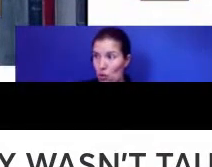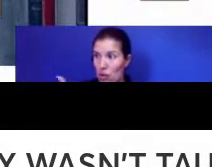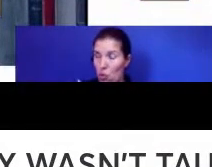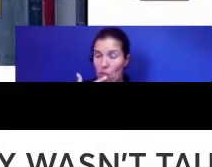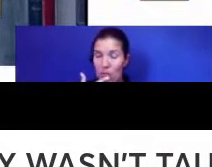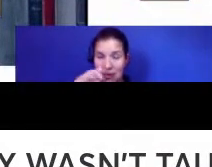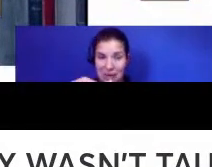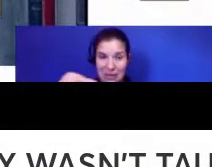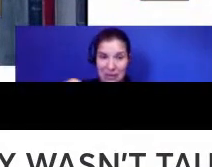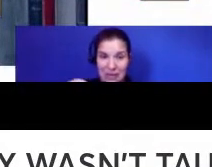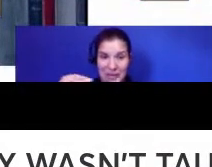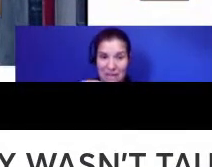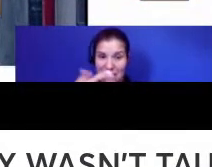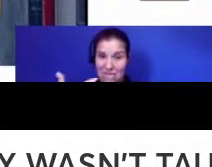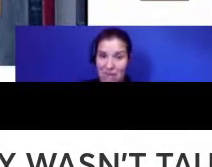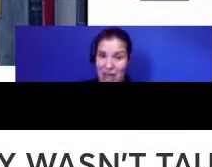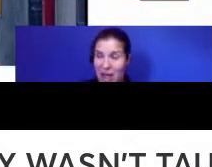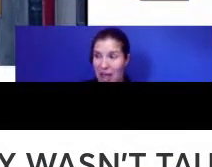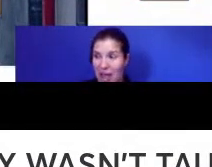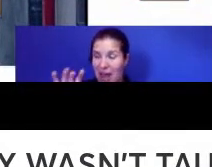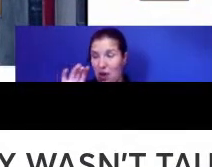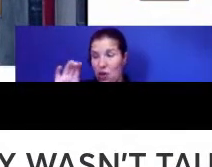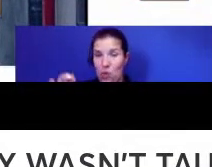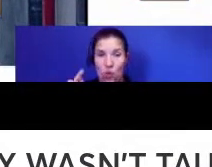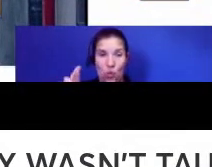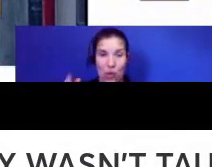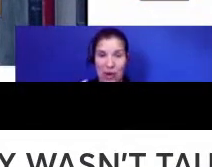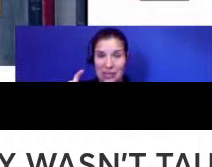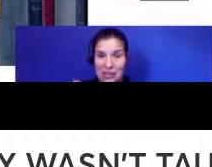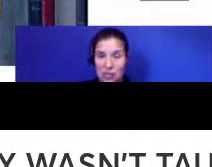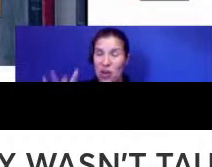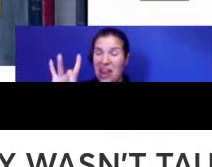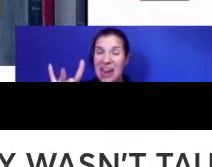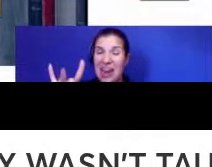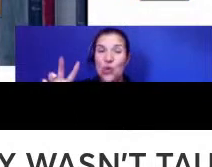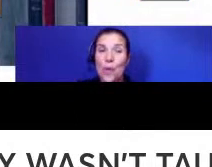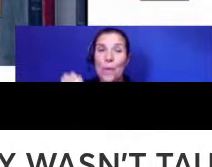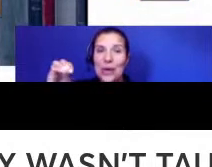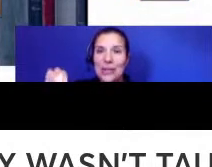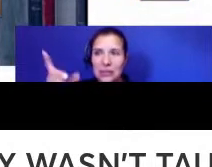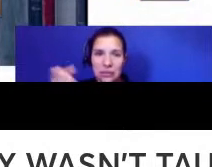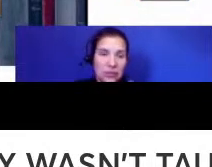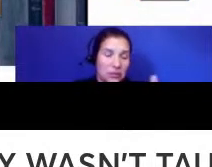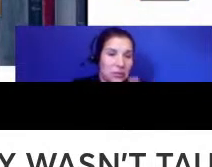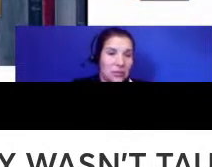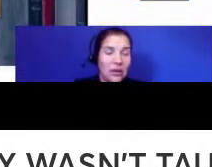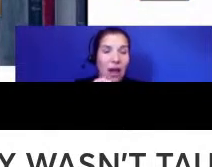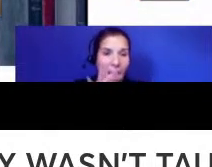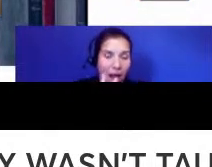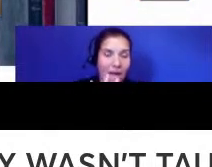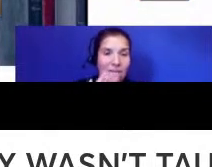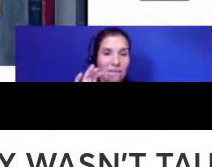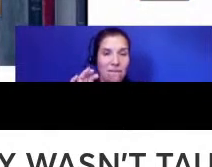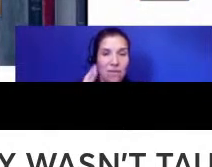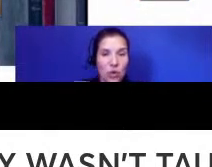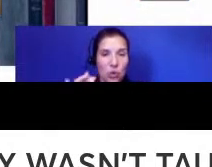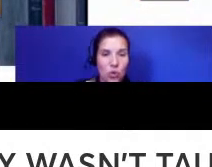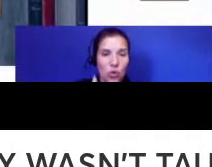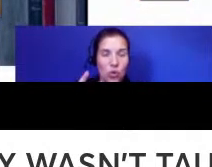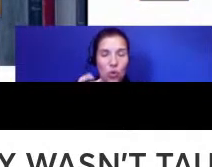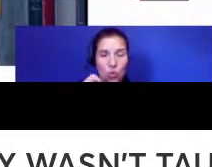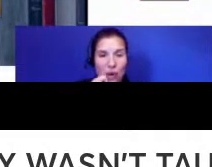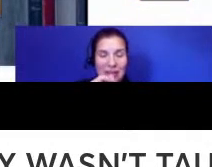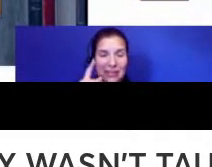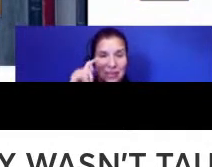define critical race theory, 82% of them are squarely with the teaching of critical race theory. And so